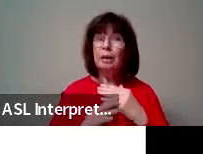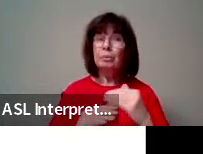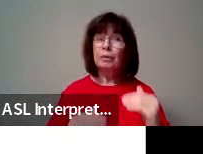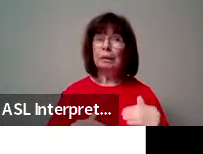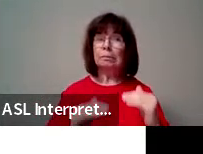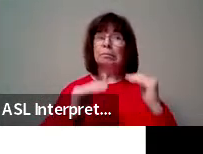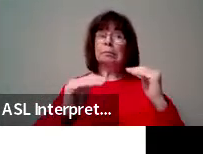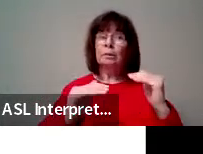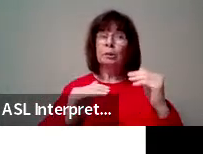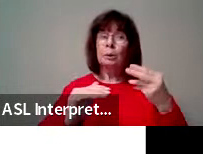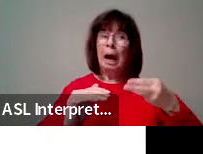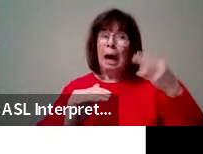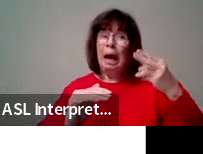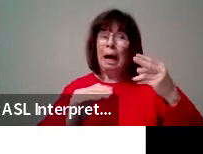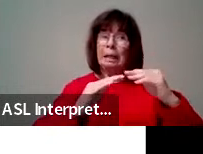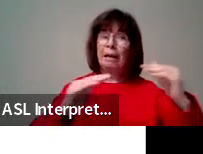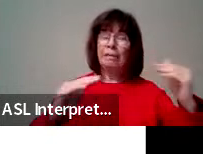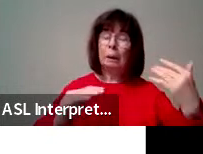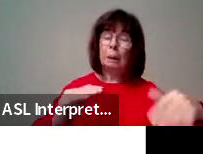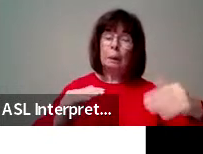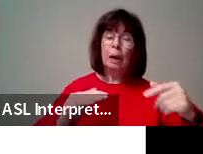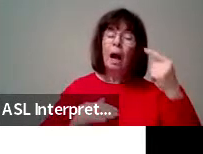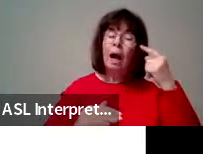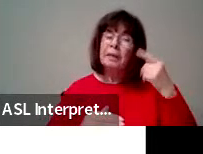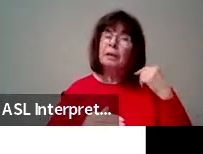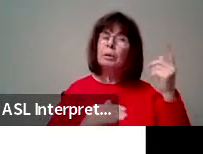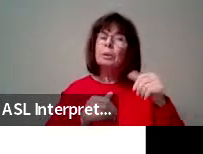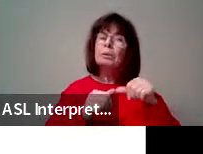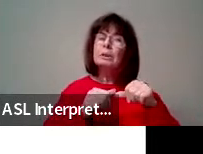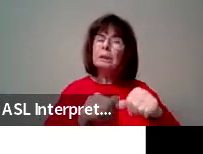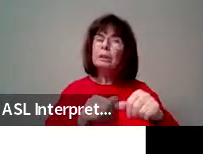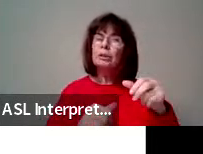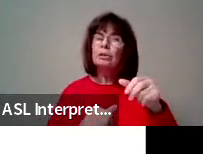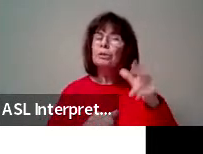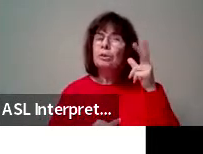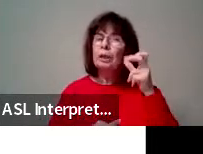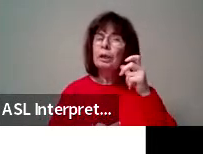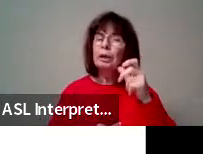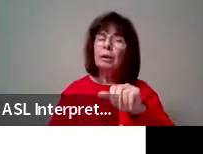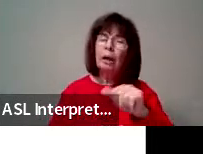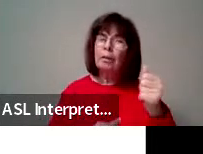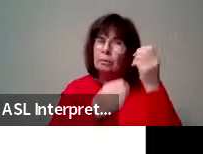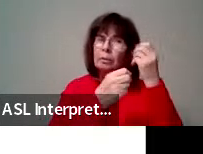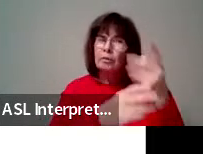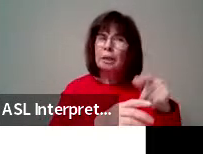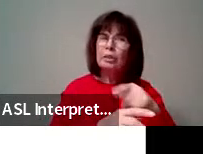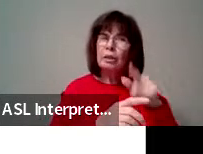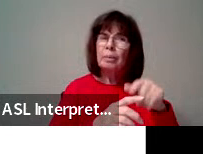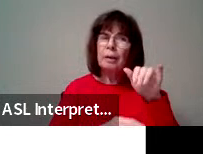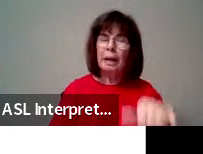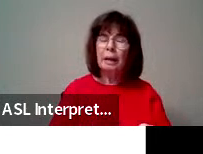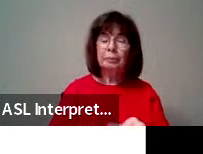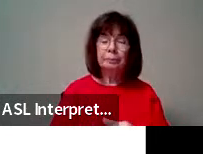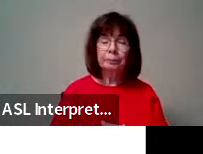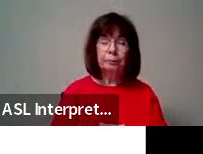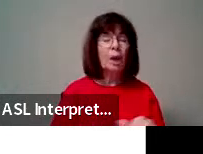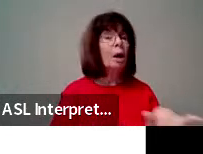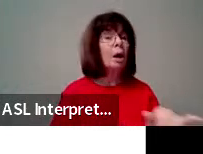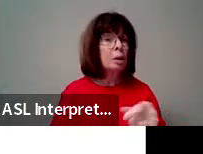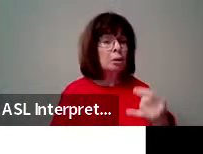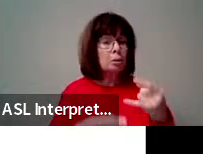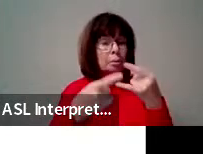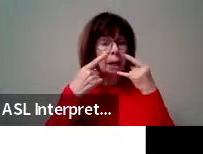that we'll probably continue to hear other messaging on this topic. This is where we are today. Also, masking continues to